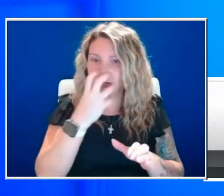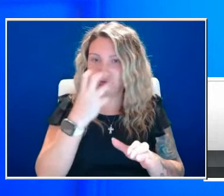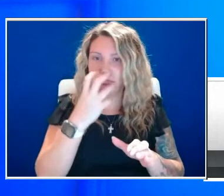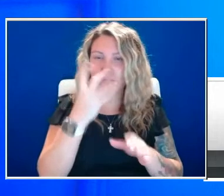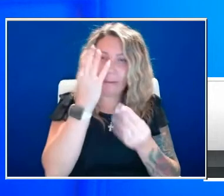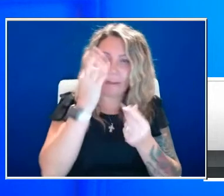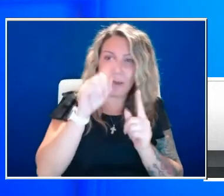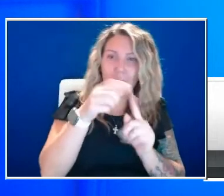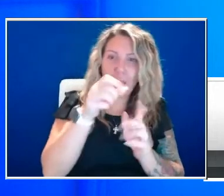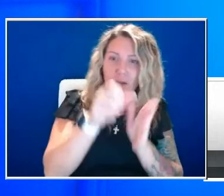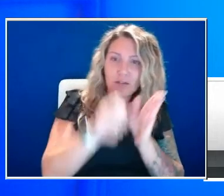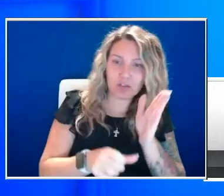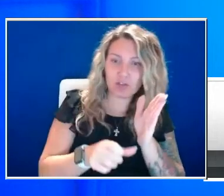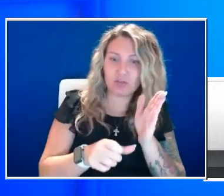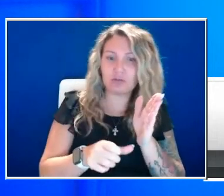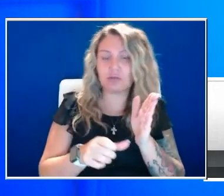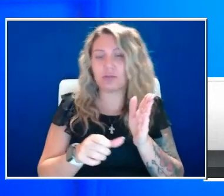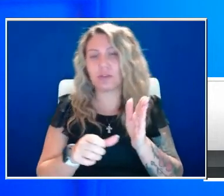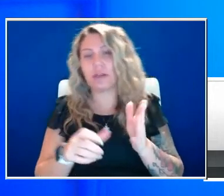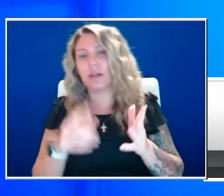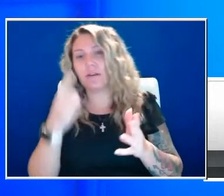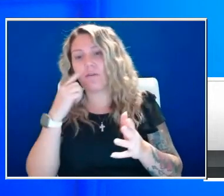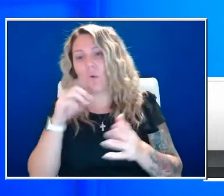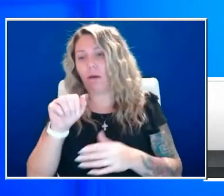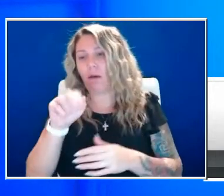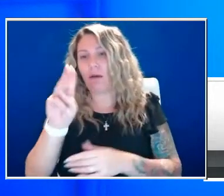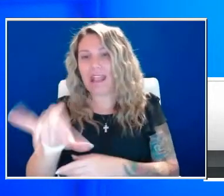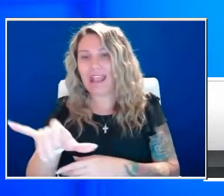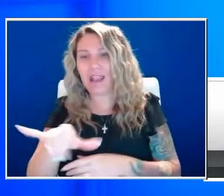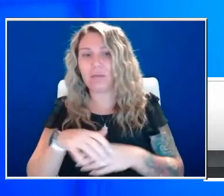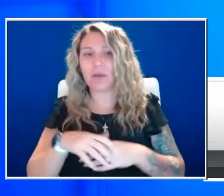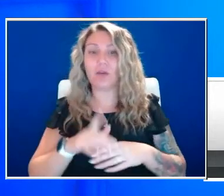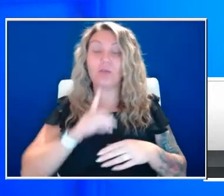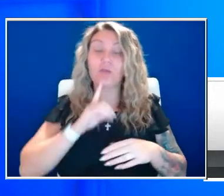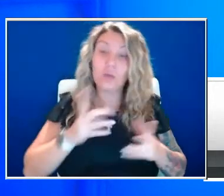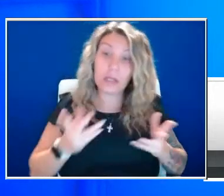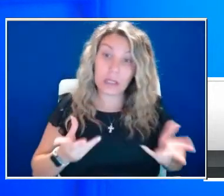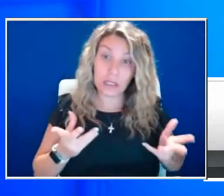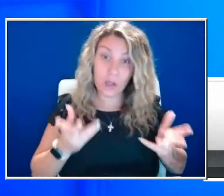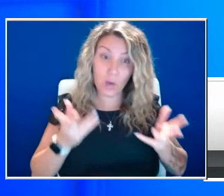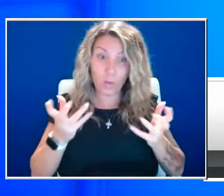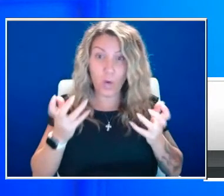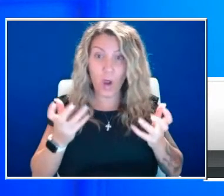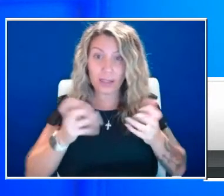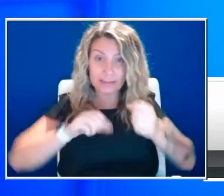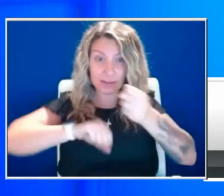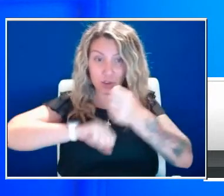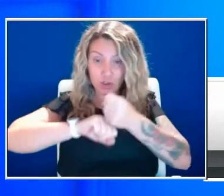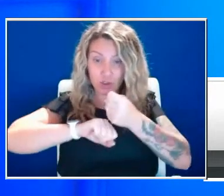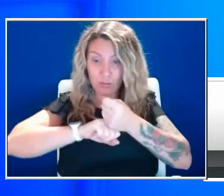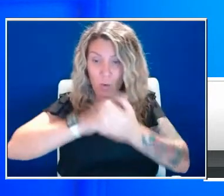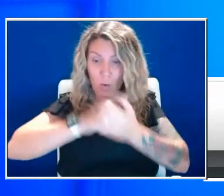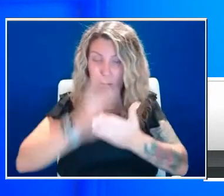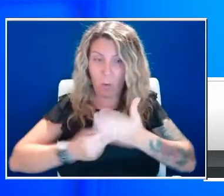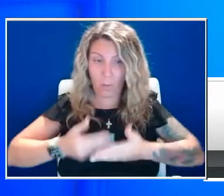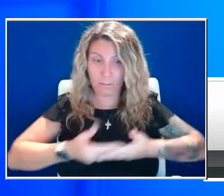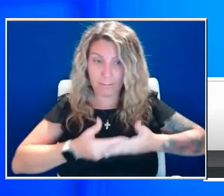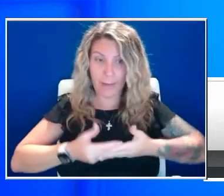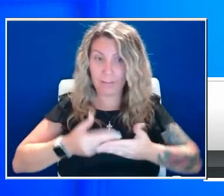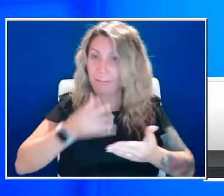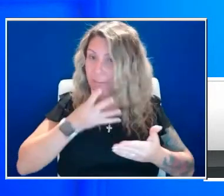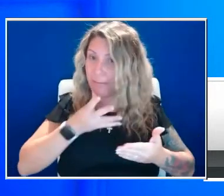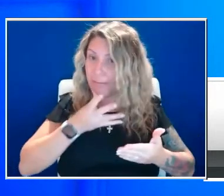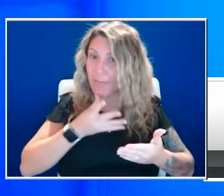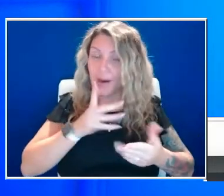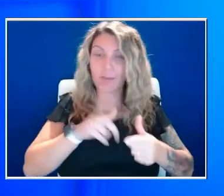AVM. It's really a time where we want to just support both of them and get to a point